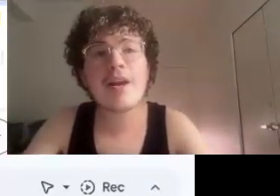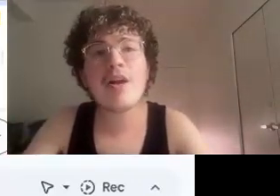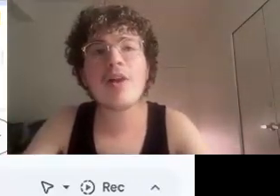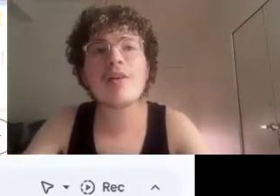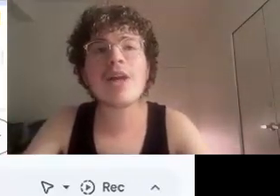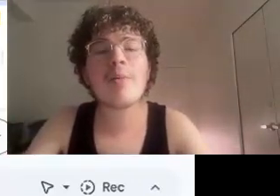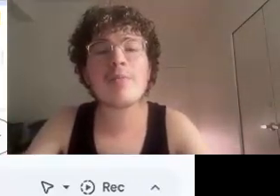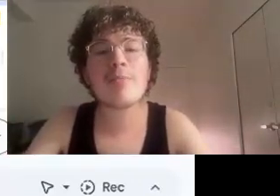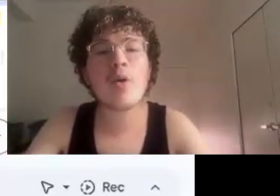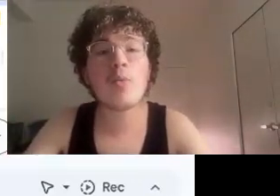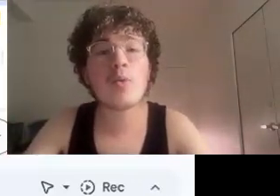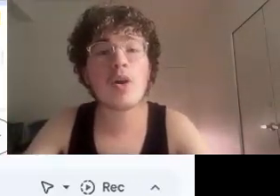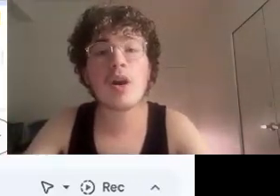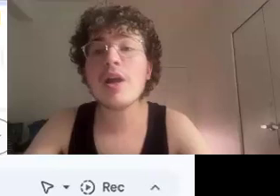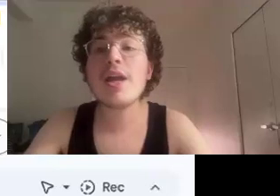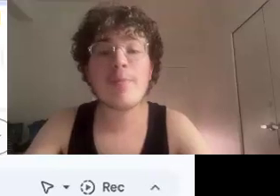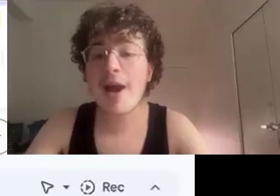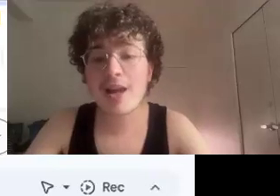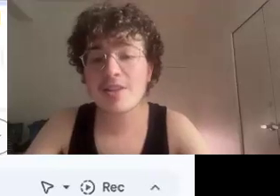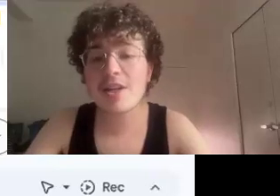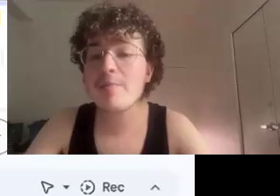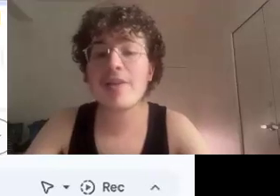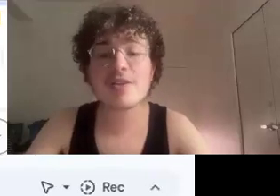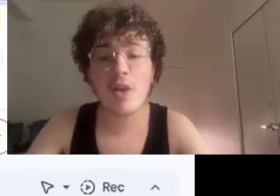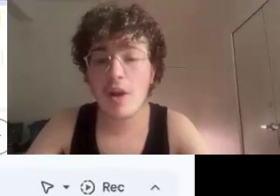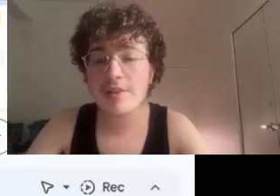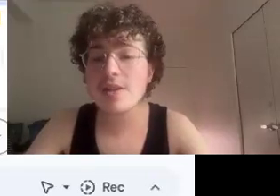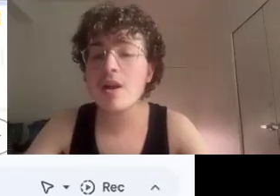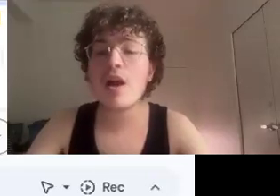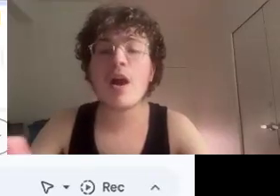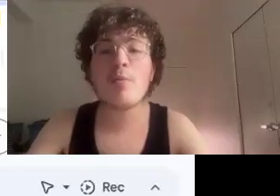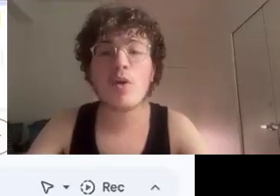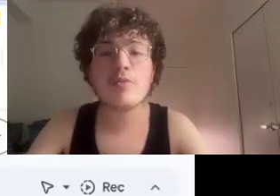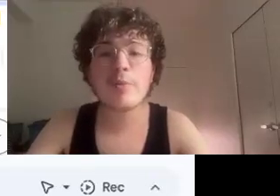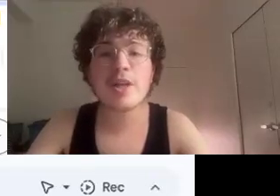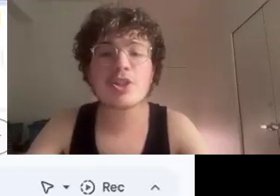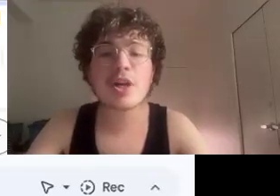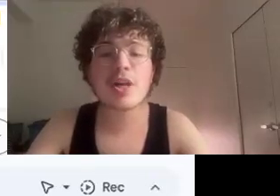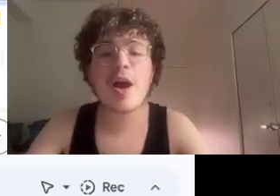Let me just shift what's at the front of my thing.